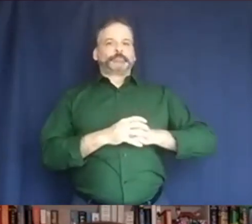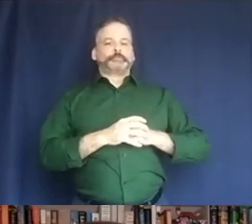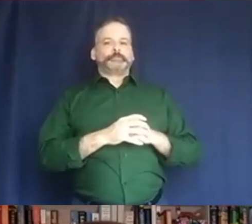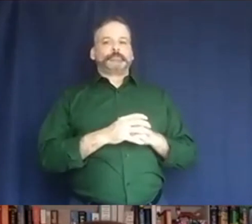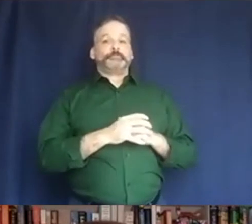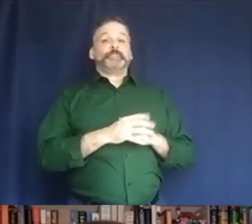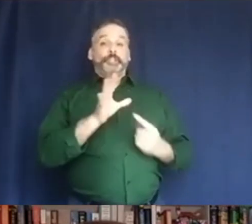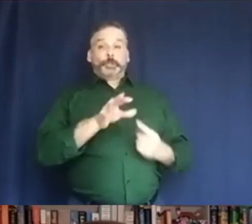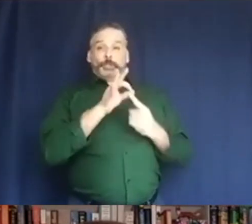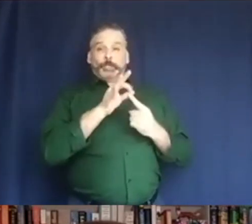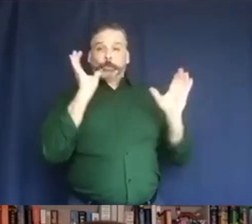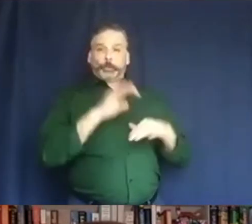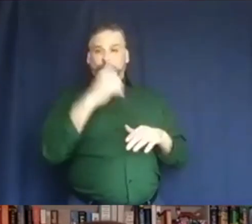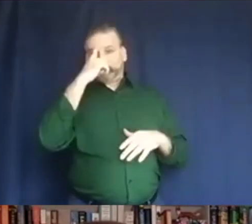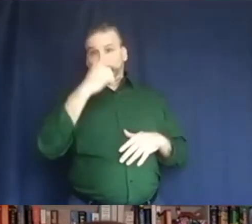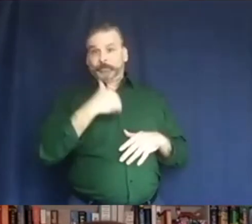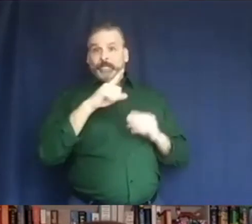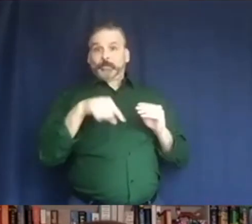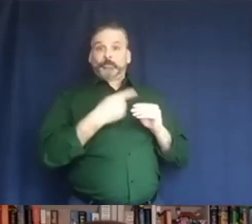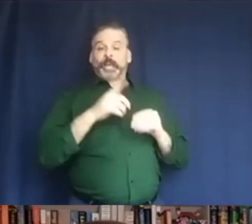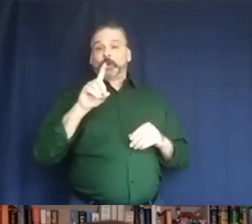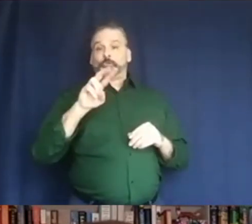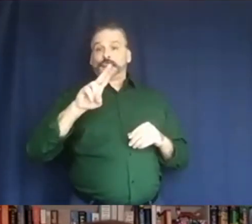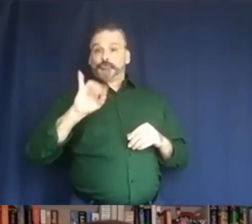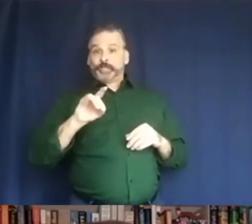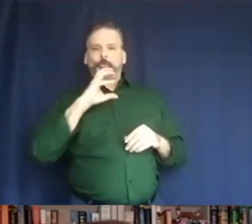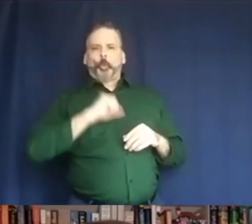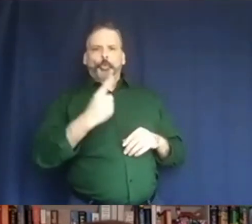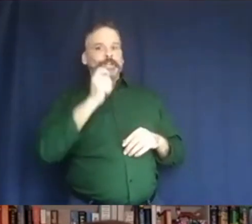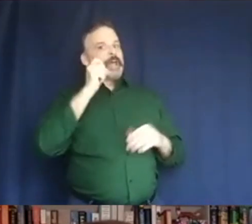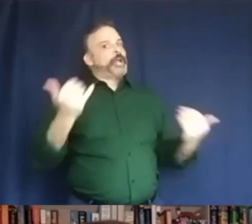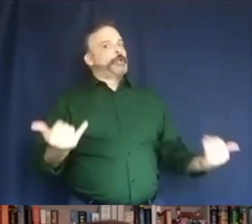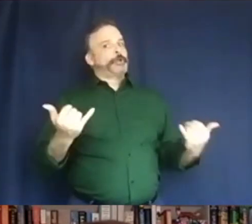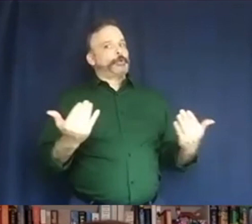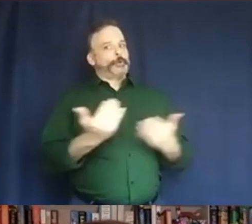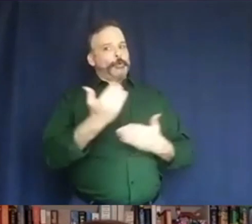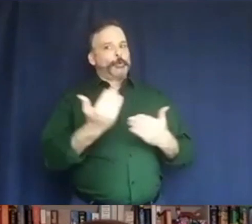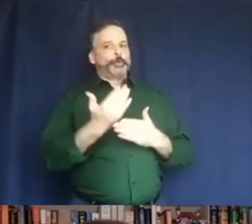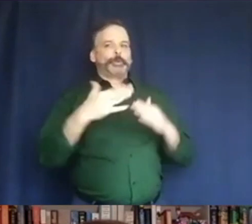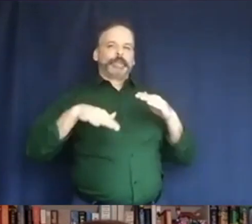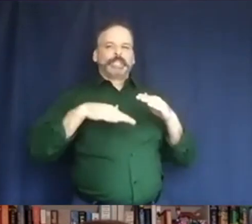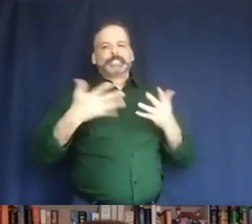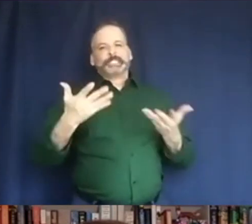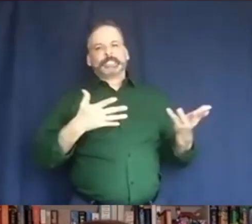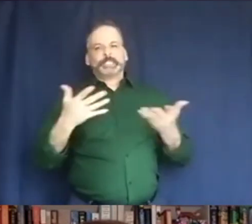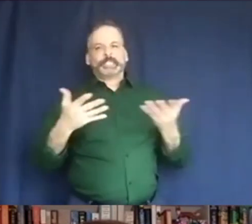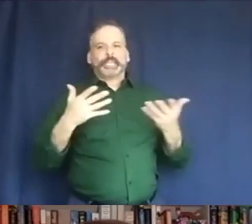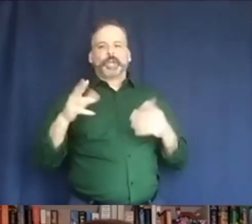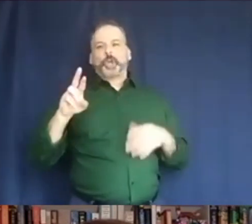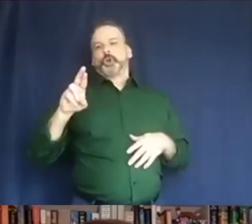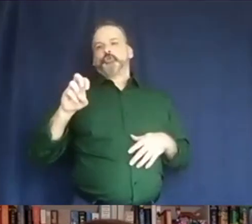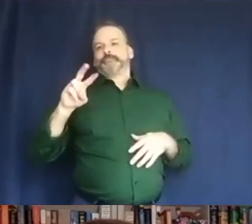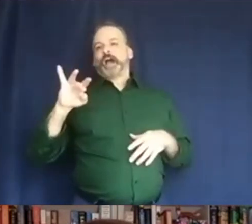the unique thing, or the weird thing, I guess, about Druids, the old ones anyway, not the new ones that were basically kind of a revival that